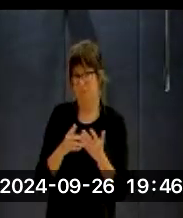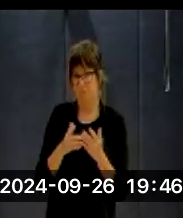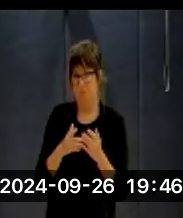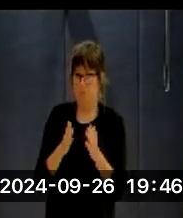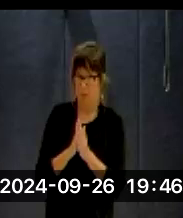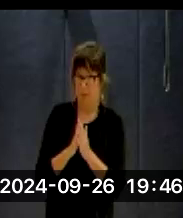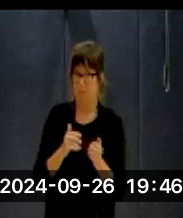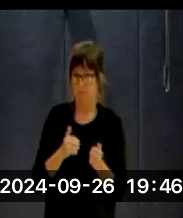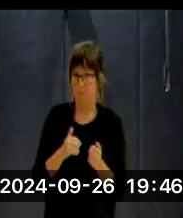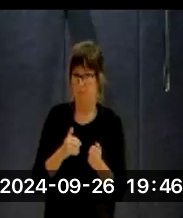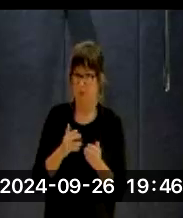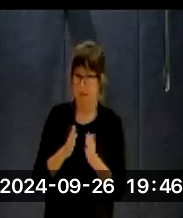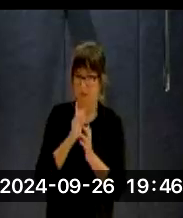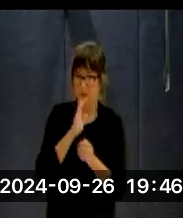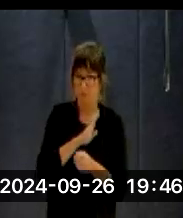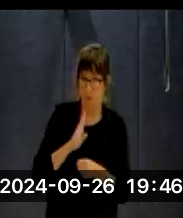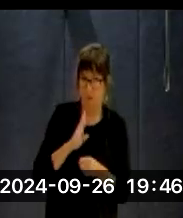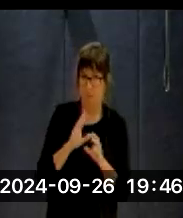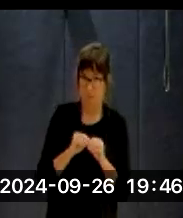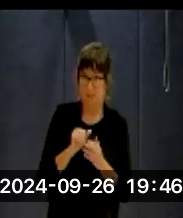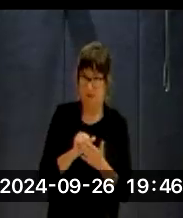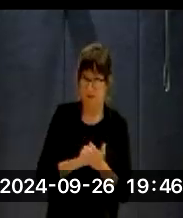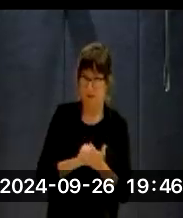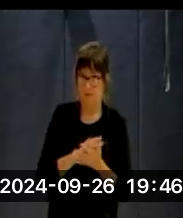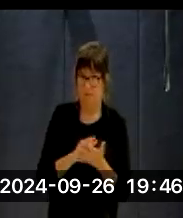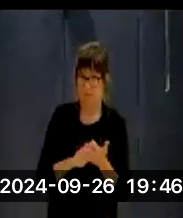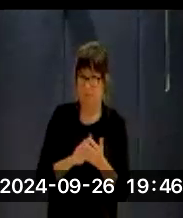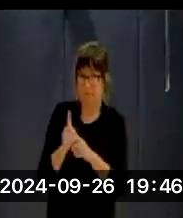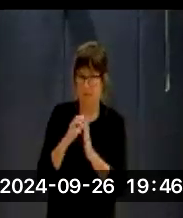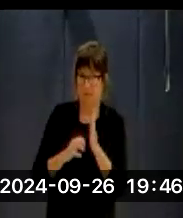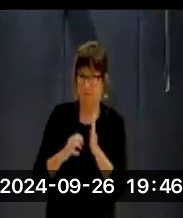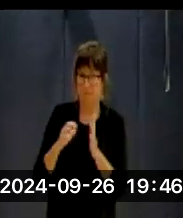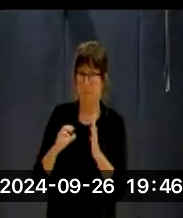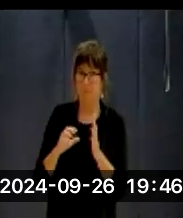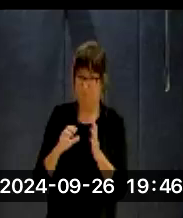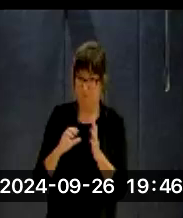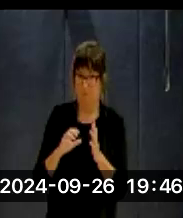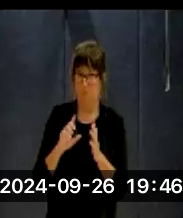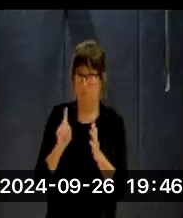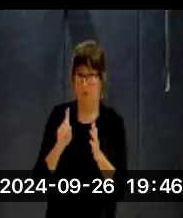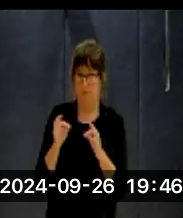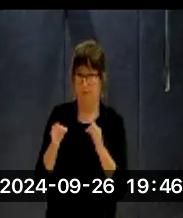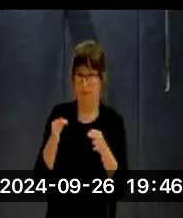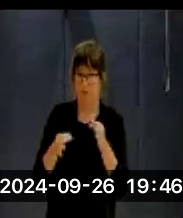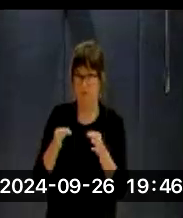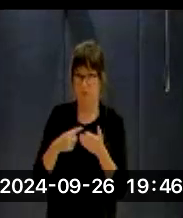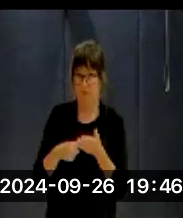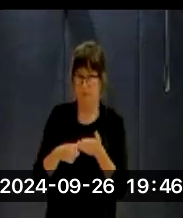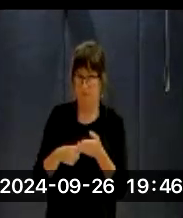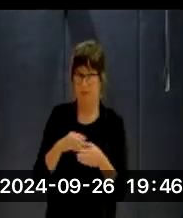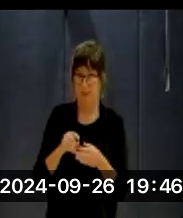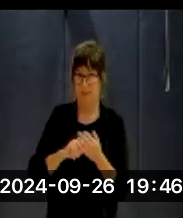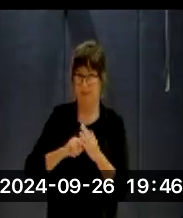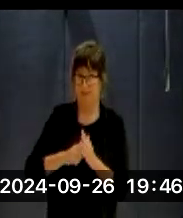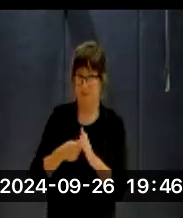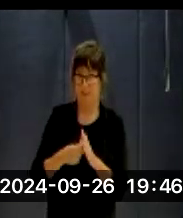board meeting and the board agenda and the board minutes where the litigation was discussed and initiated,